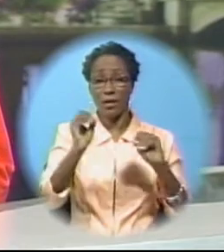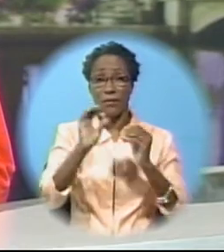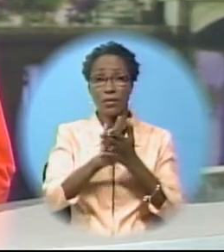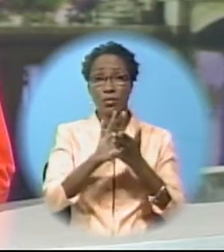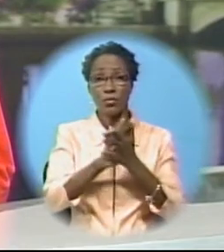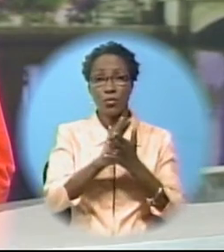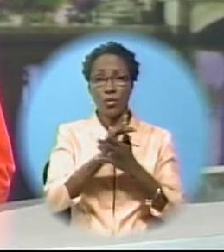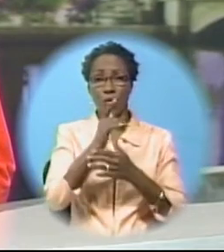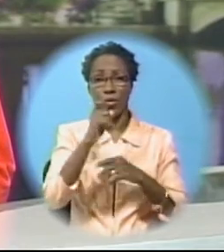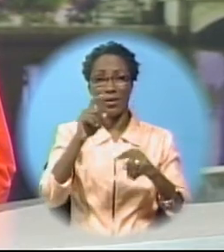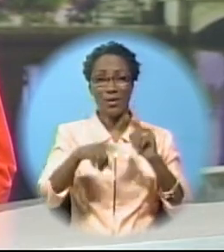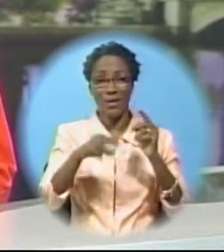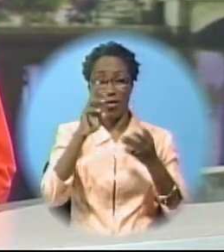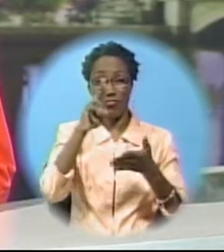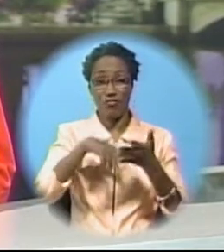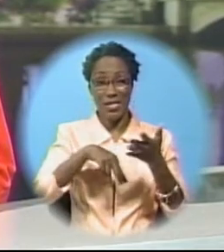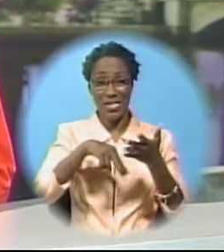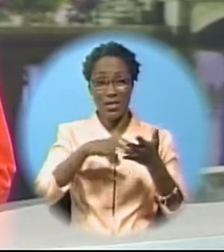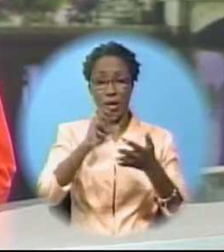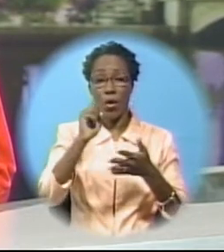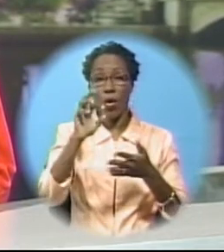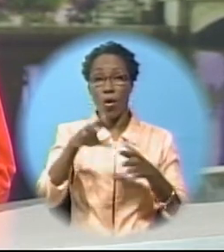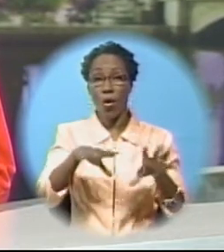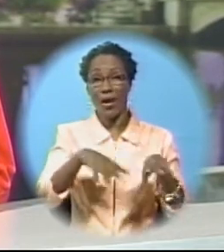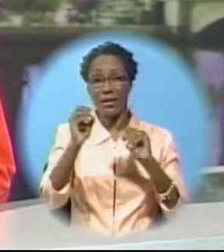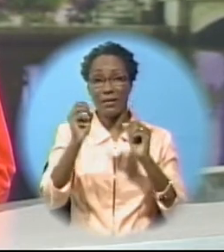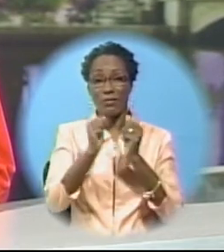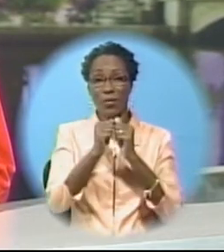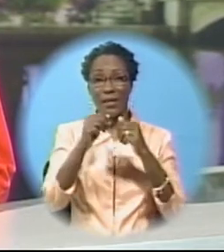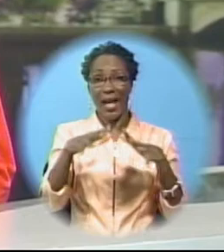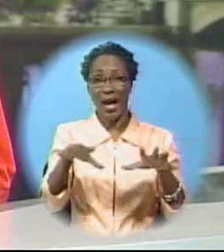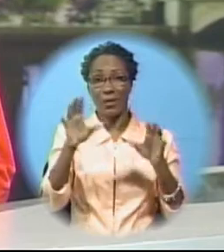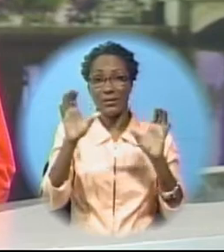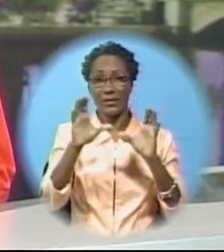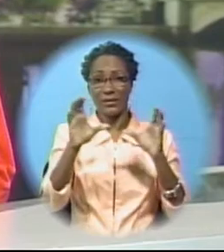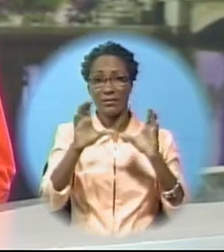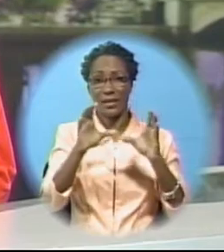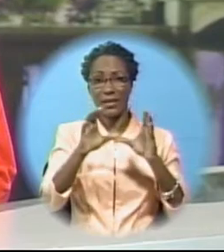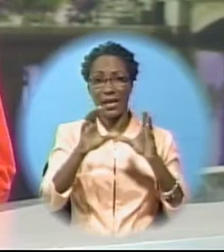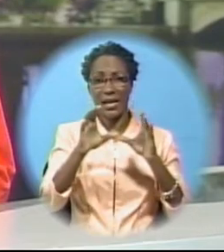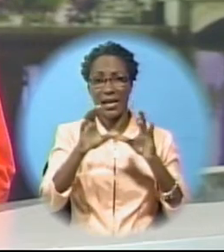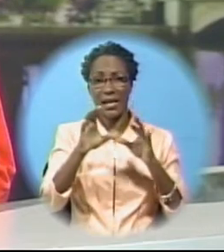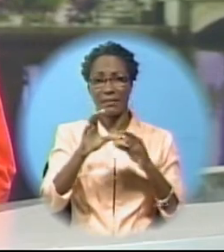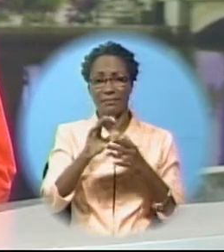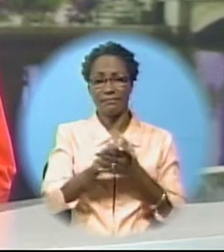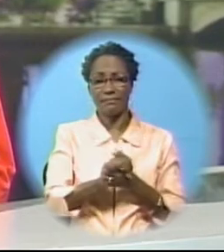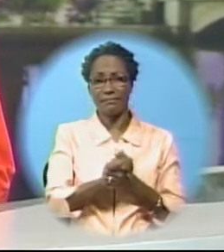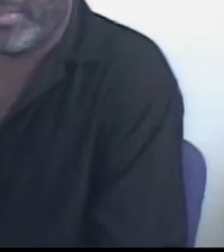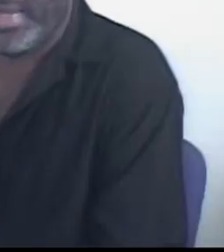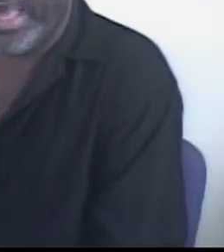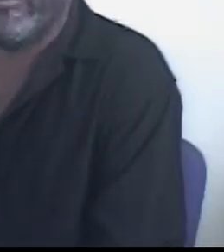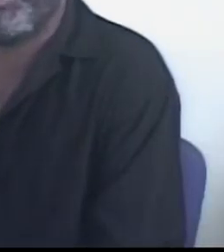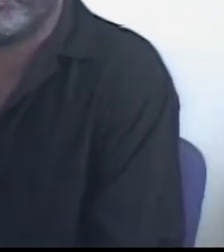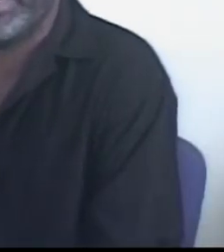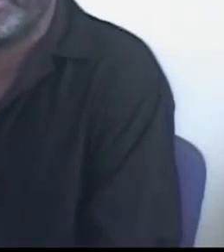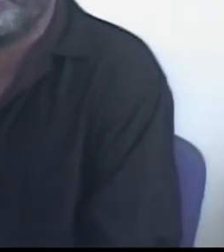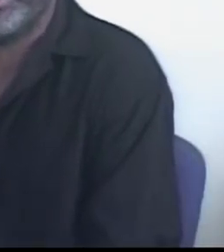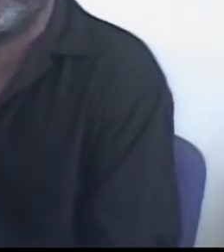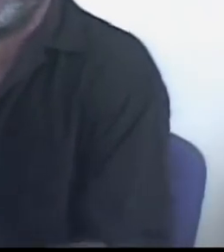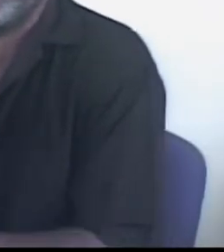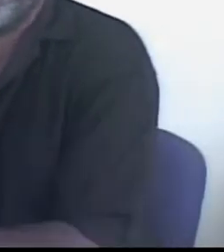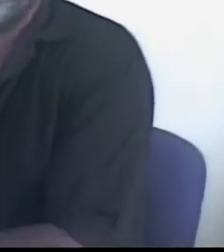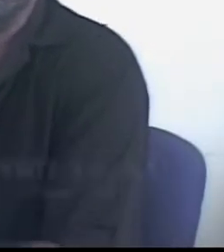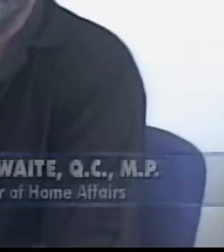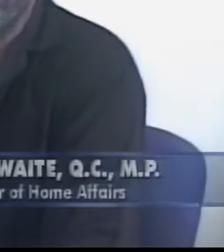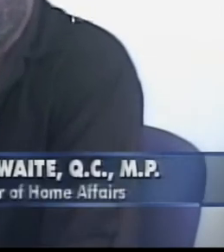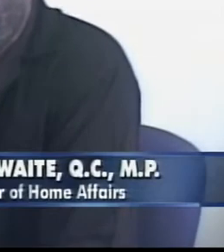a certificate. Noting the problem is nothing new, he says these students are being ignored. And we have been releasing them into